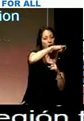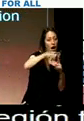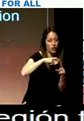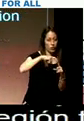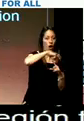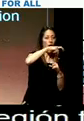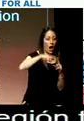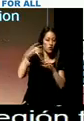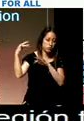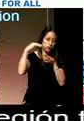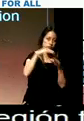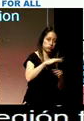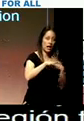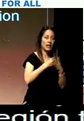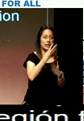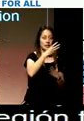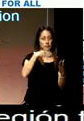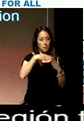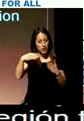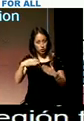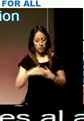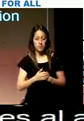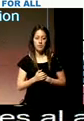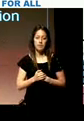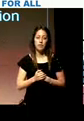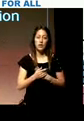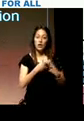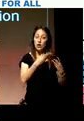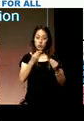Many of our tourists in Viborg